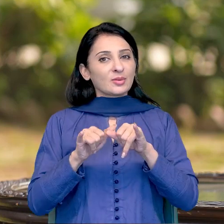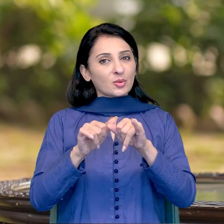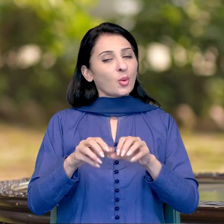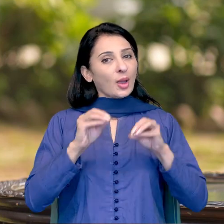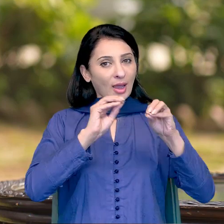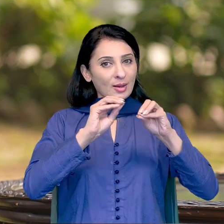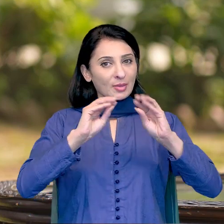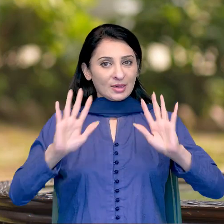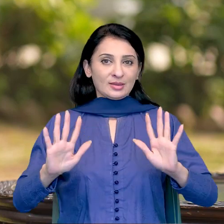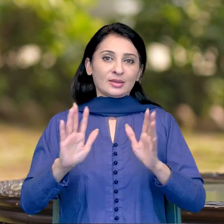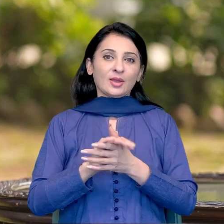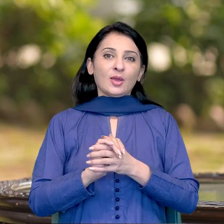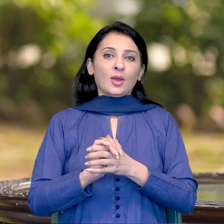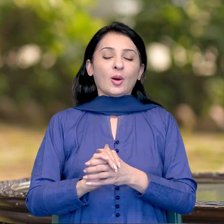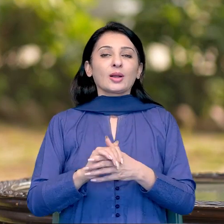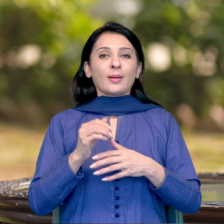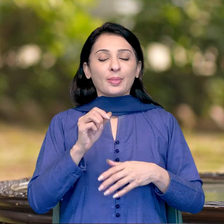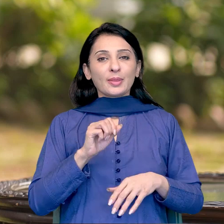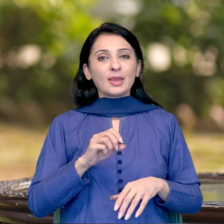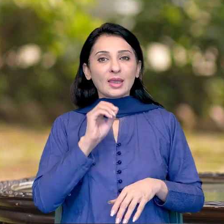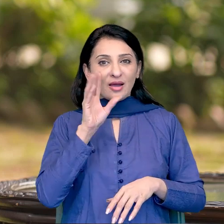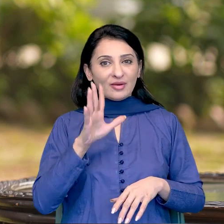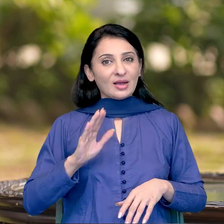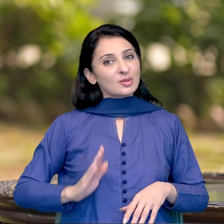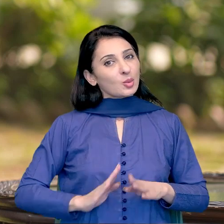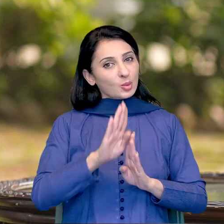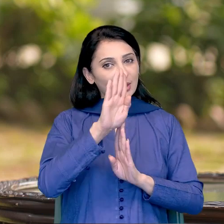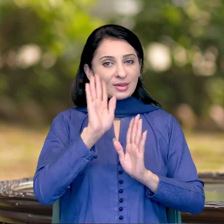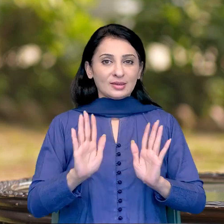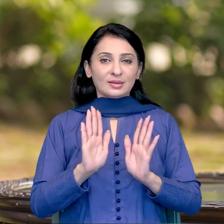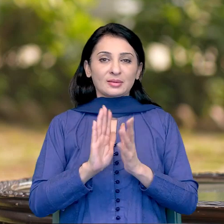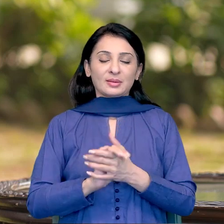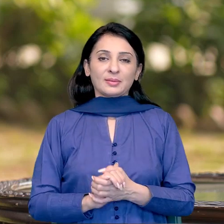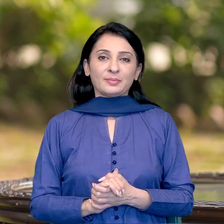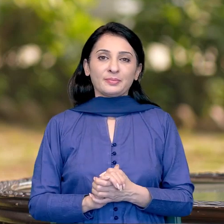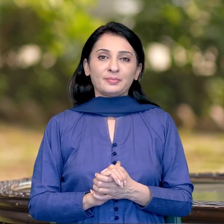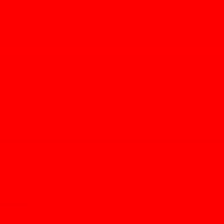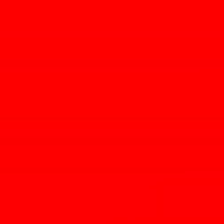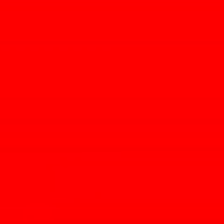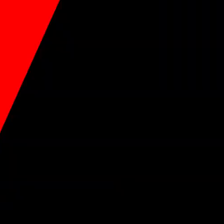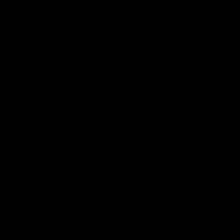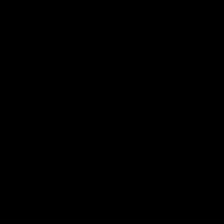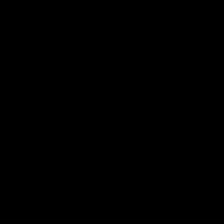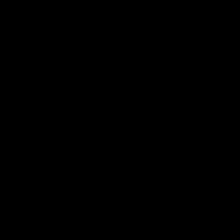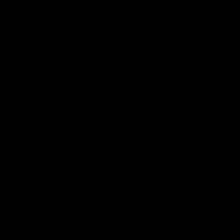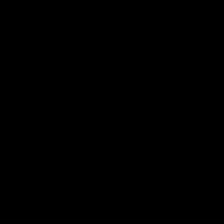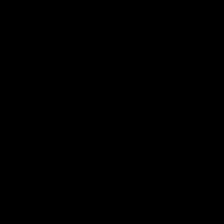in our society, help the animals of our country, and raise our voice for the voiceless together.